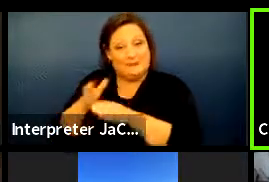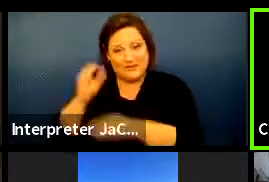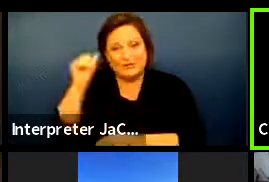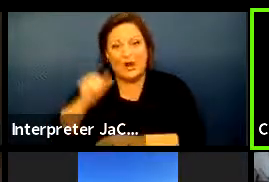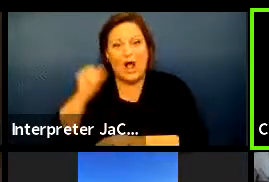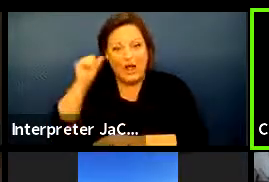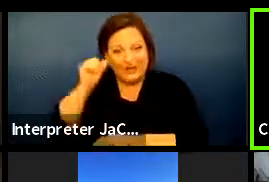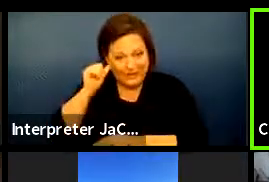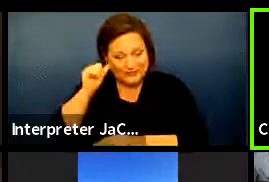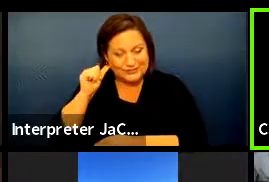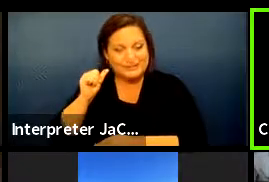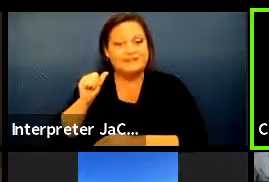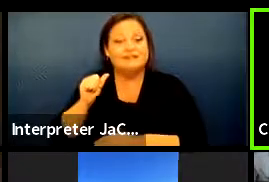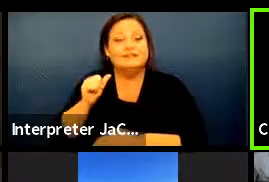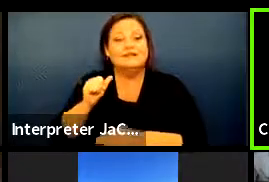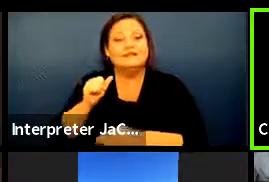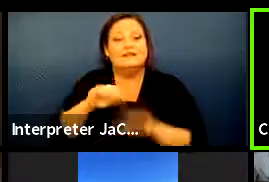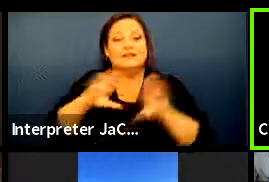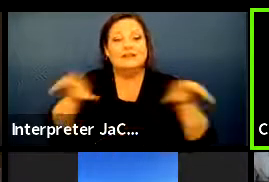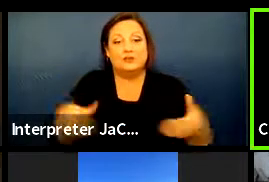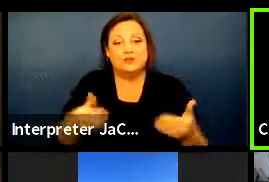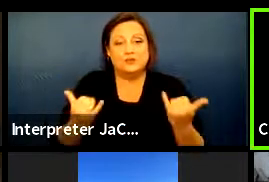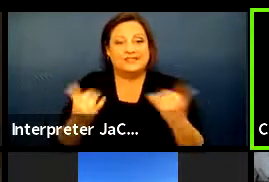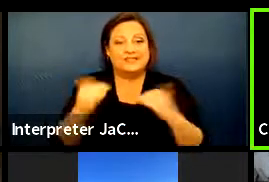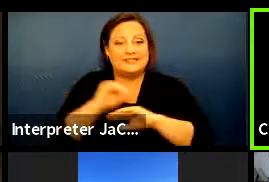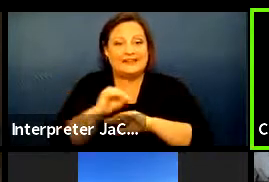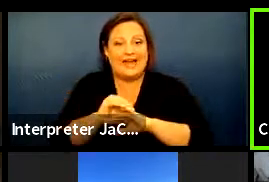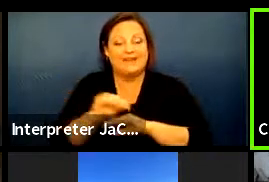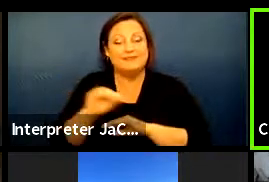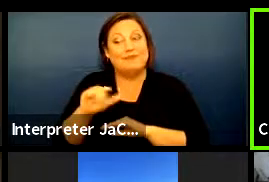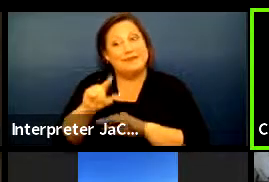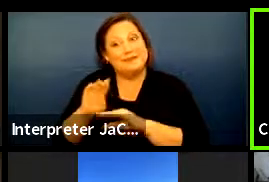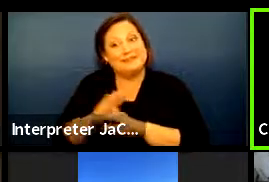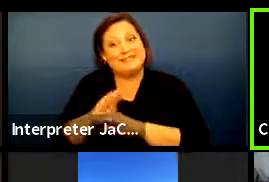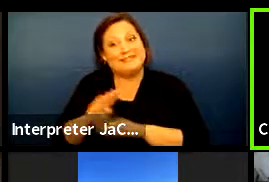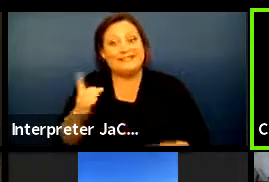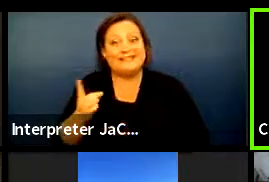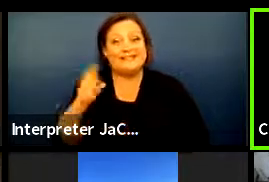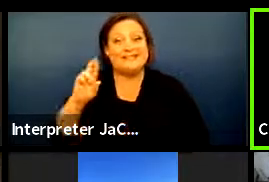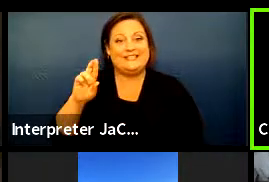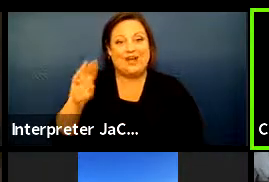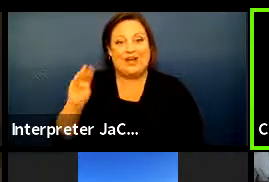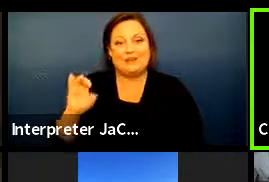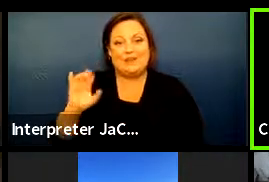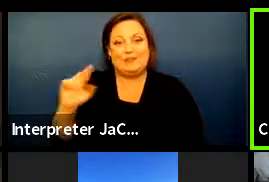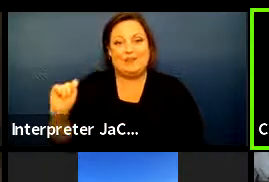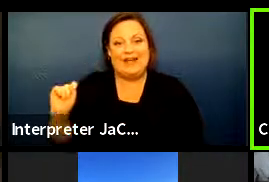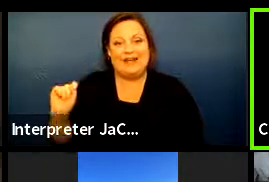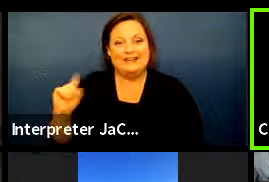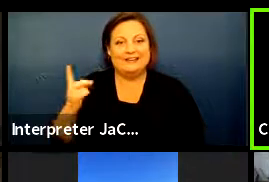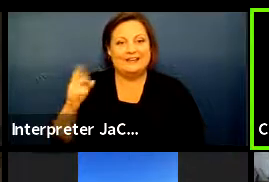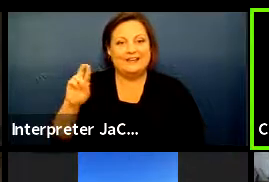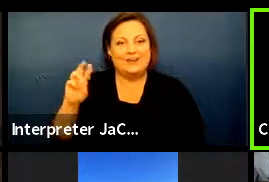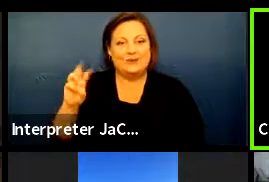and Amanda is being introduced tonight by the very busy Dr. Bright and Dr. Weber.